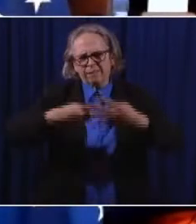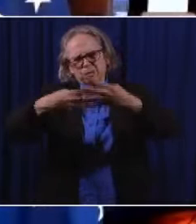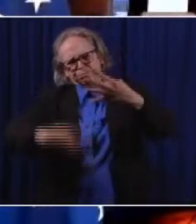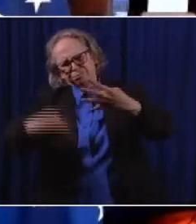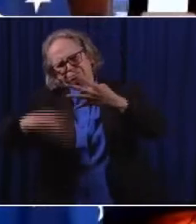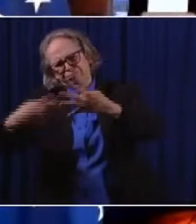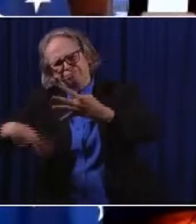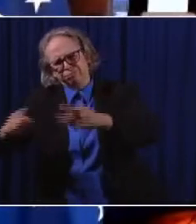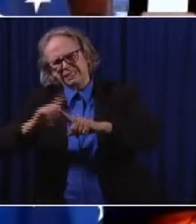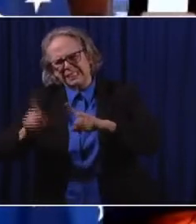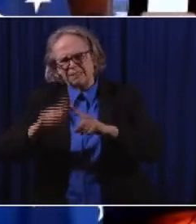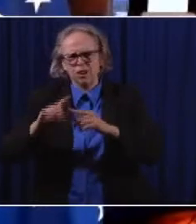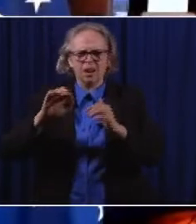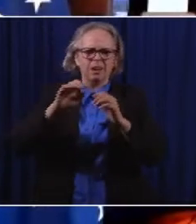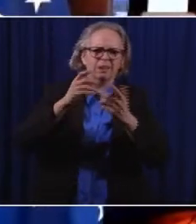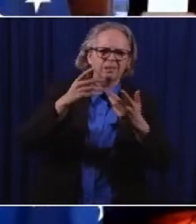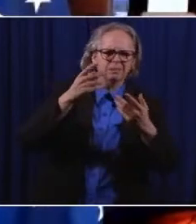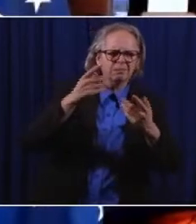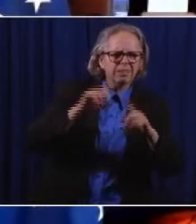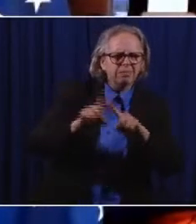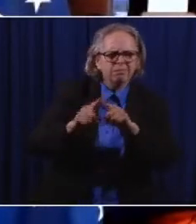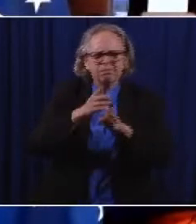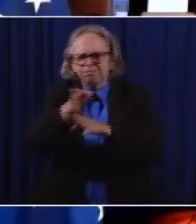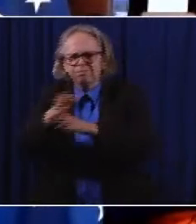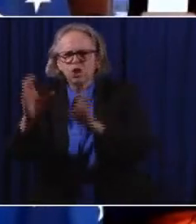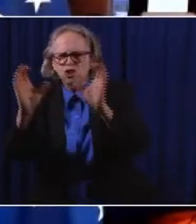get these tech-based credentials.